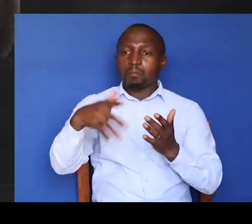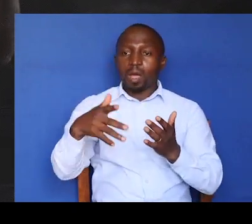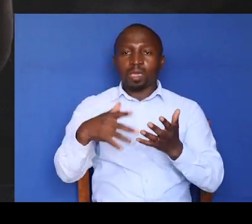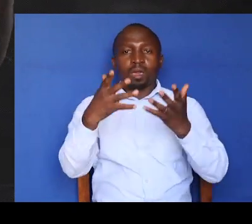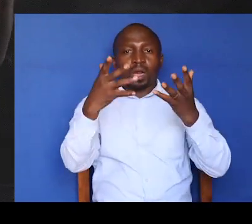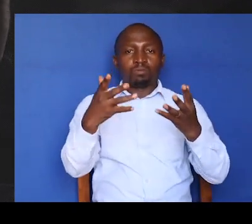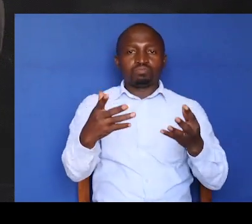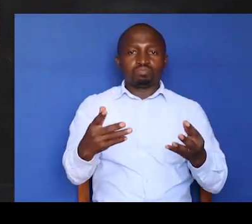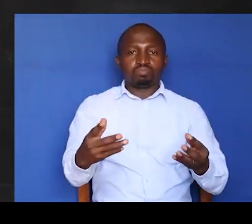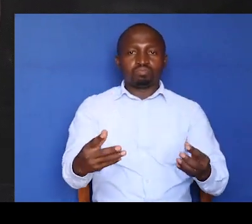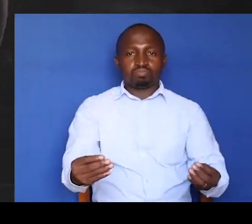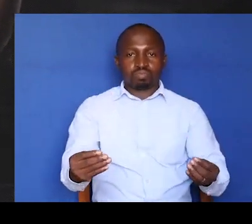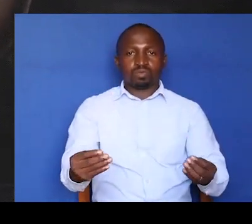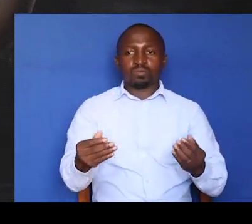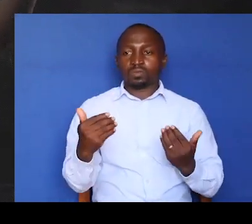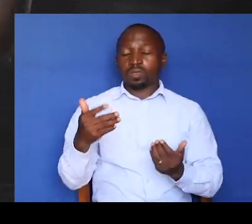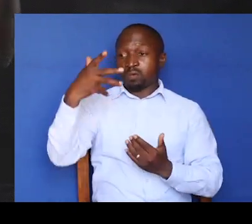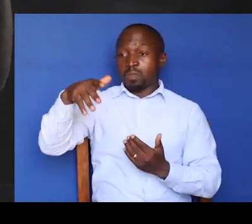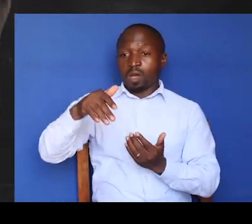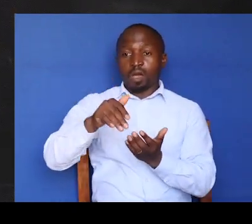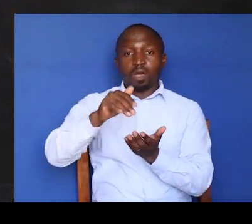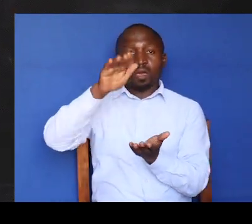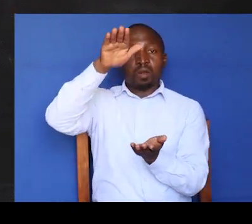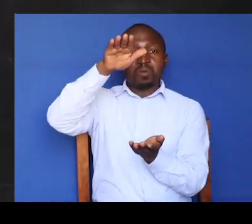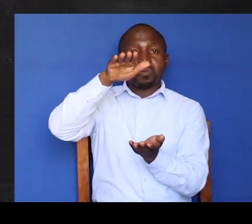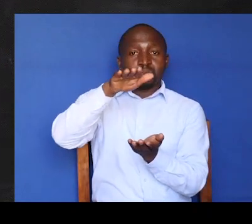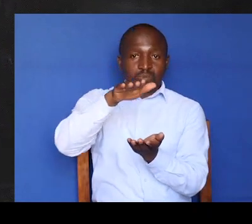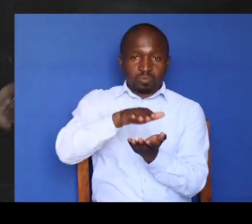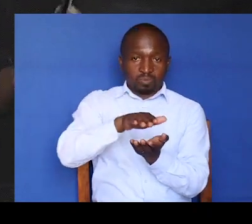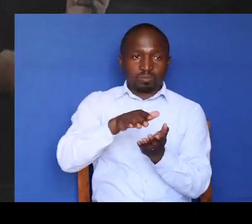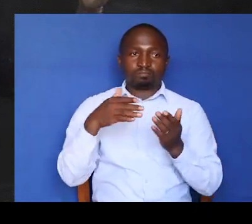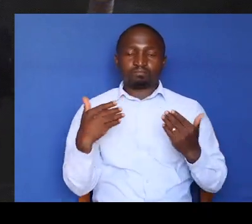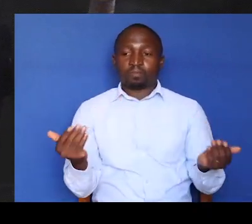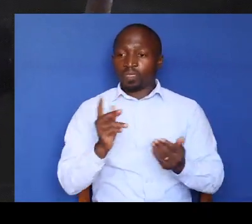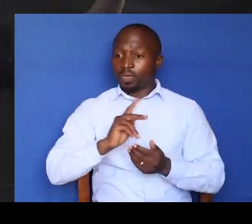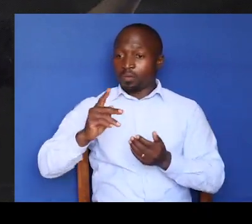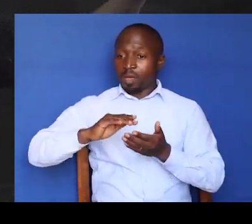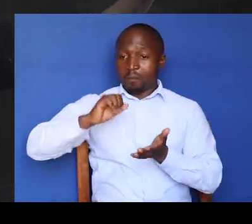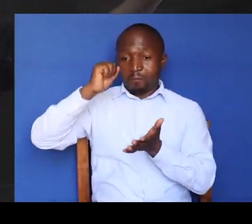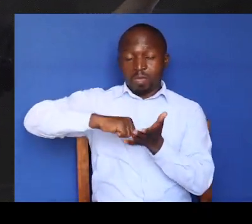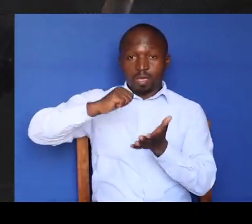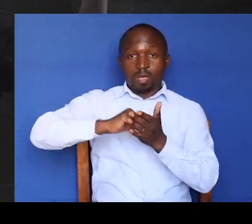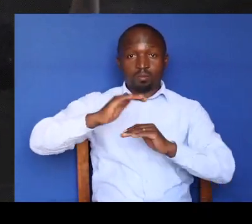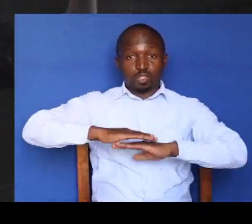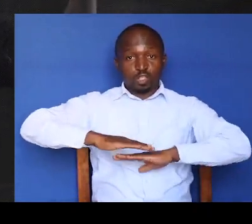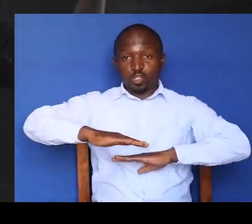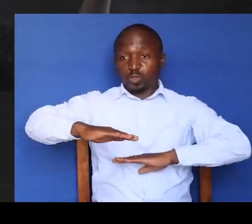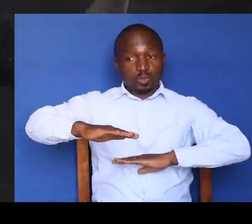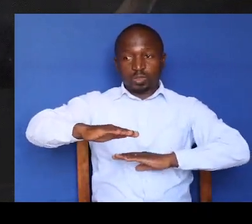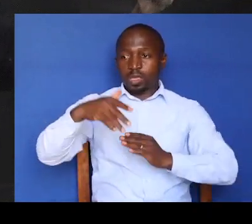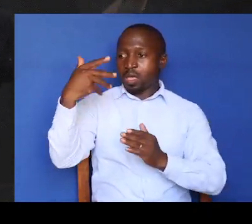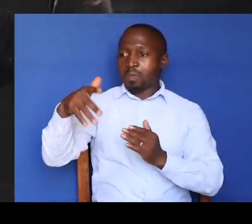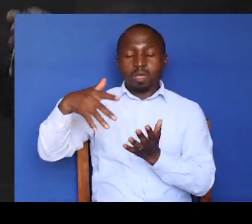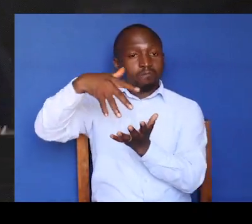percolating, and thus high volume of water not retained. But if the underlying rocks impermeable, restriction